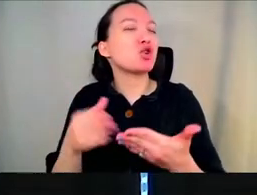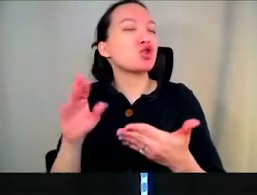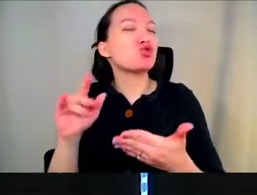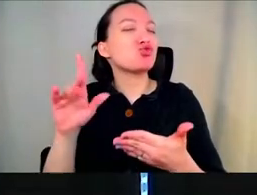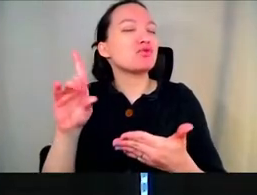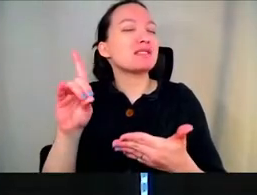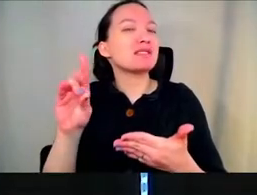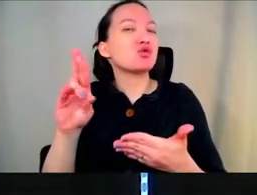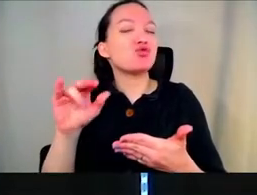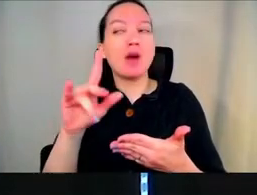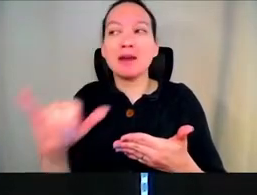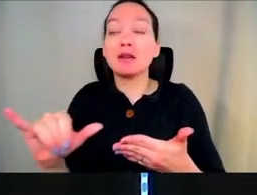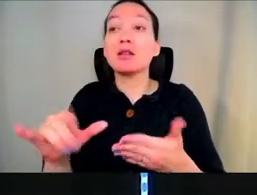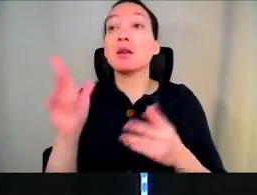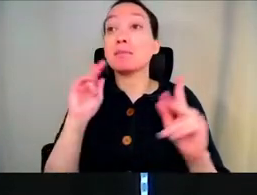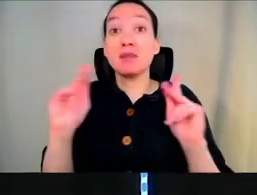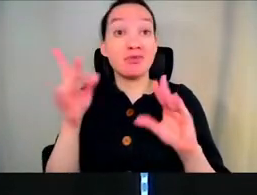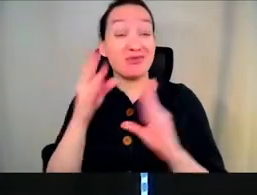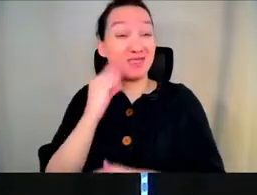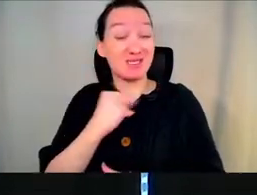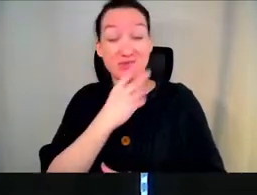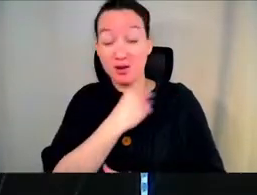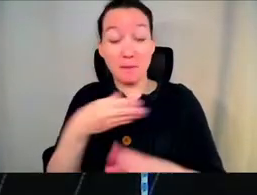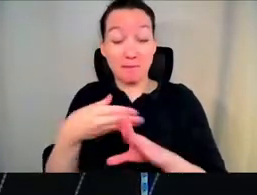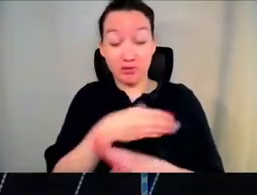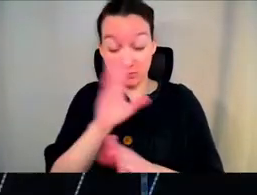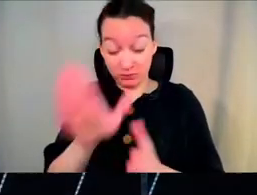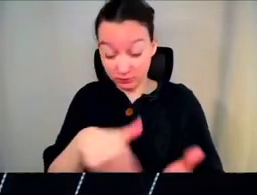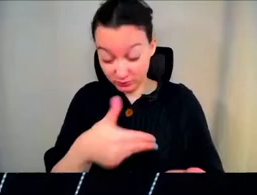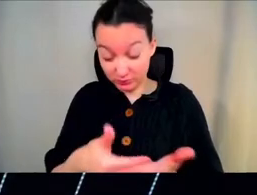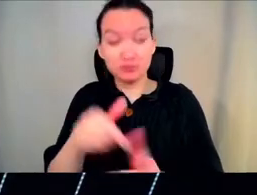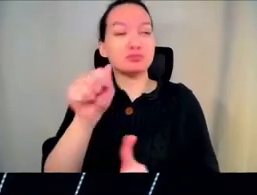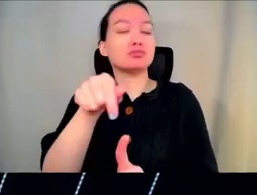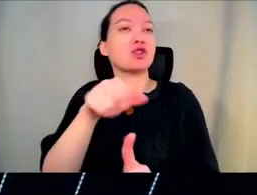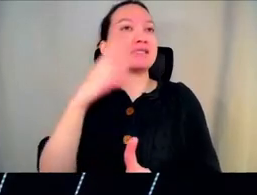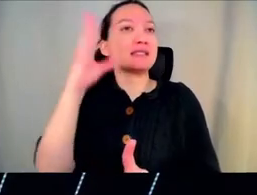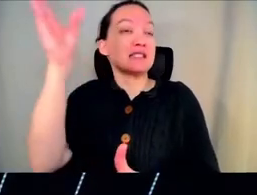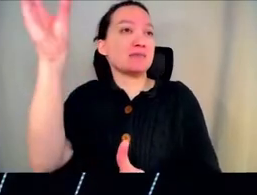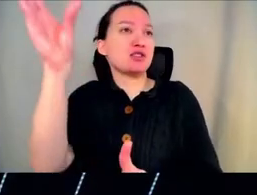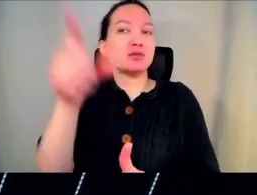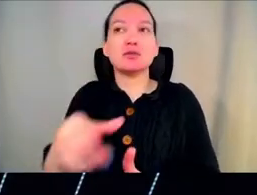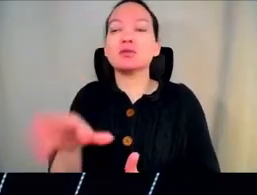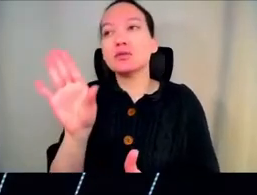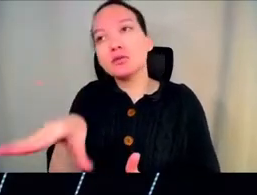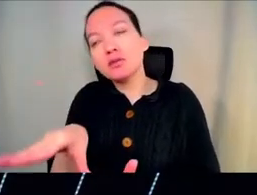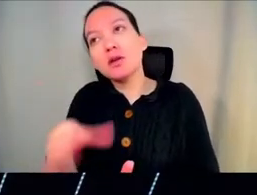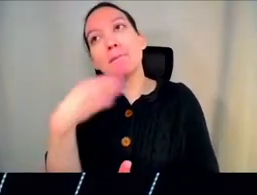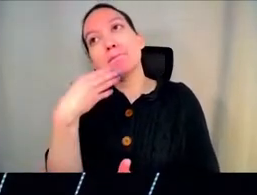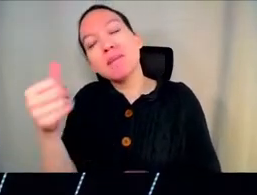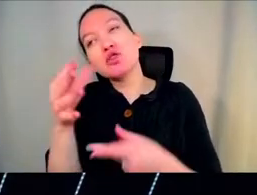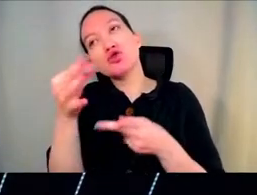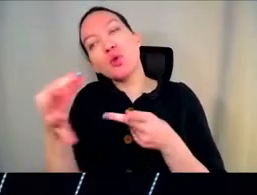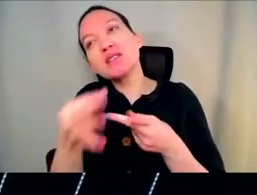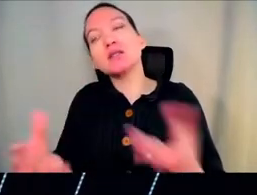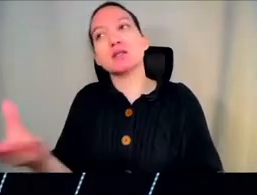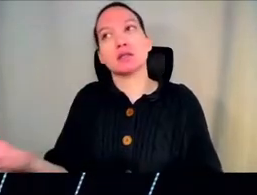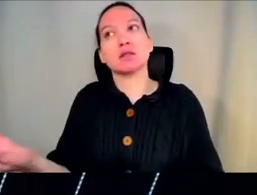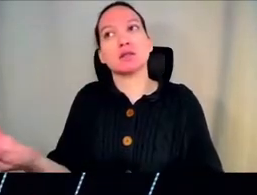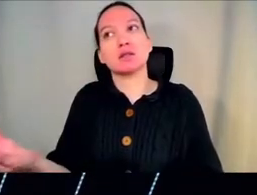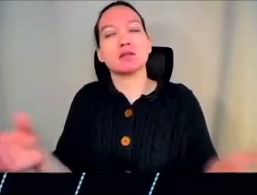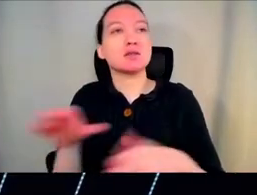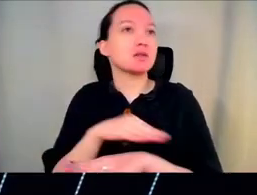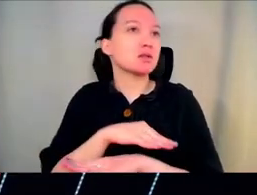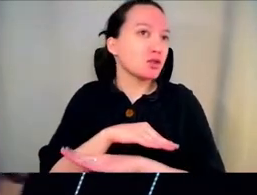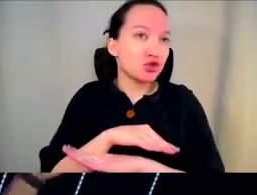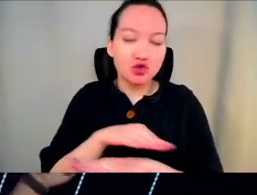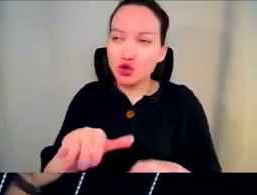speech to the people of Israel before they enter in. And the heart of the speech is just make better choices. Like, do not